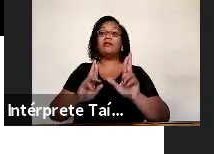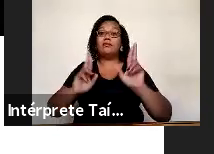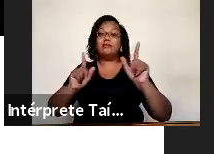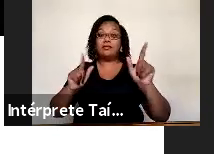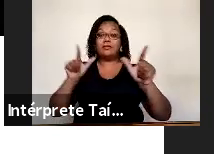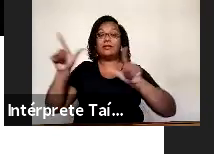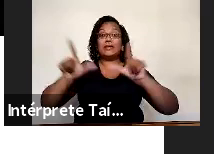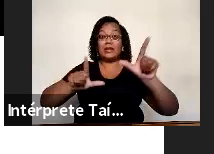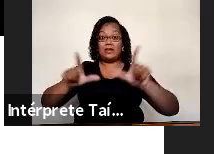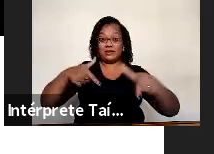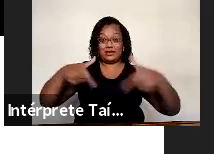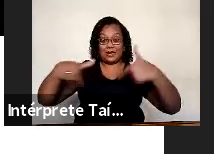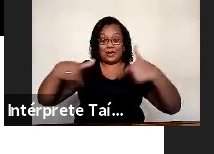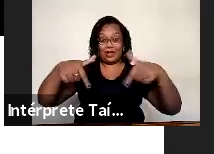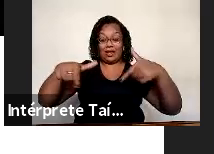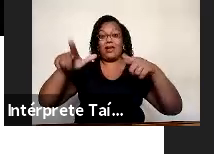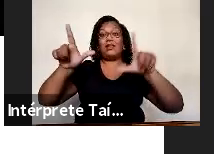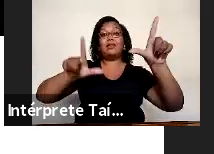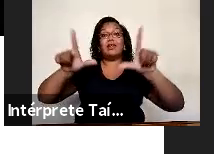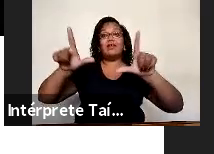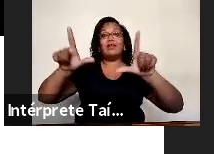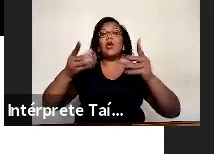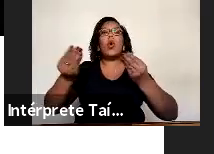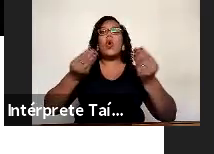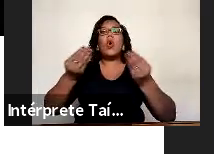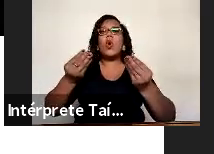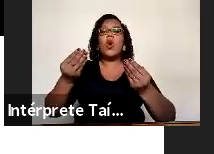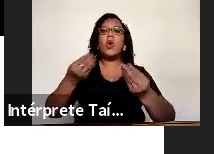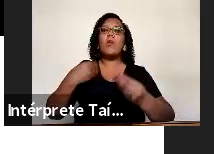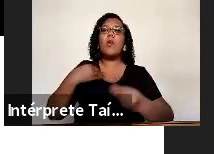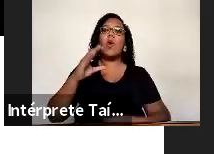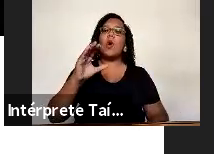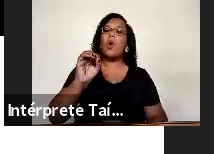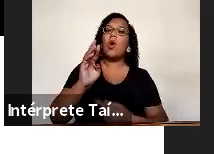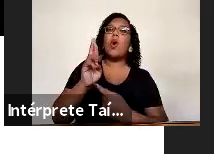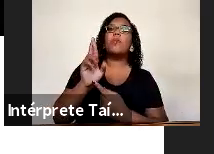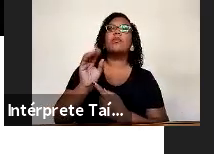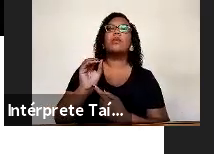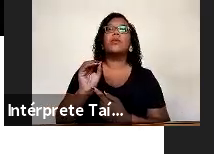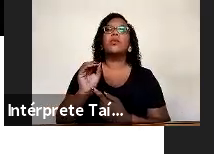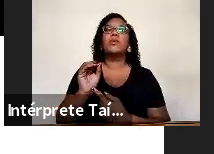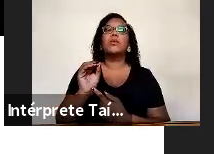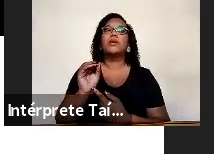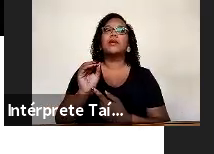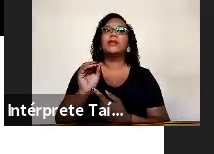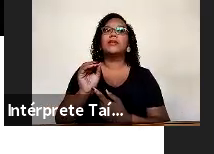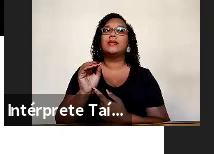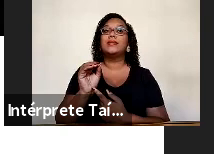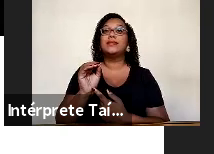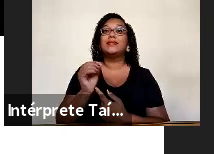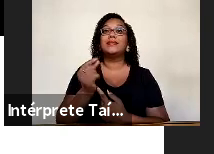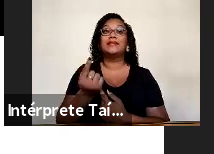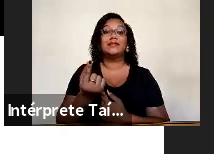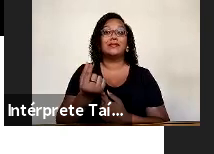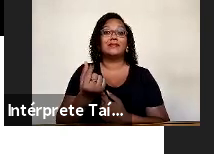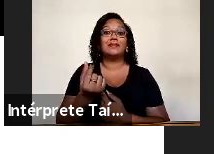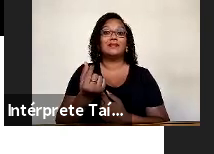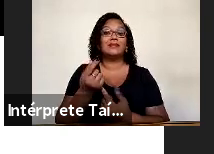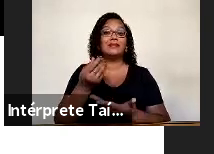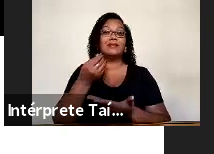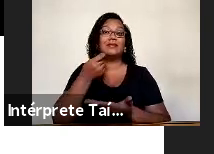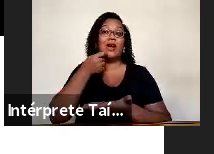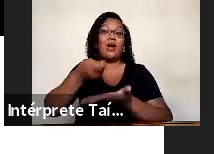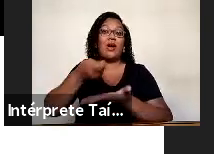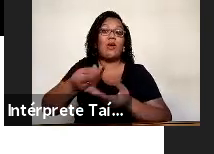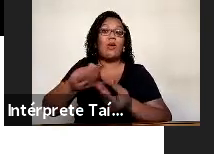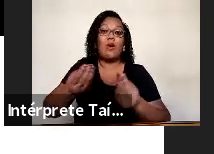I charge for that? So we try to follow, of course, high standards in terms